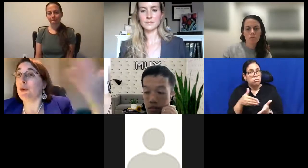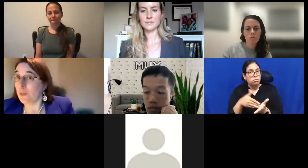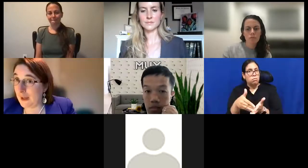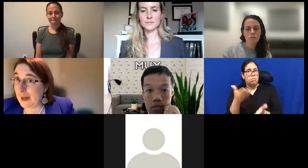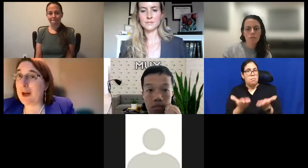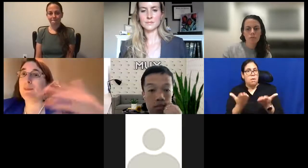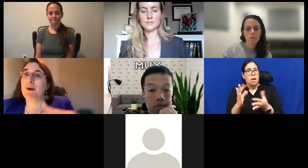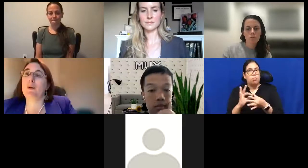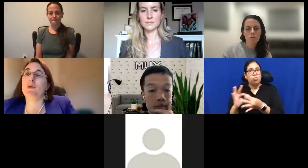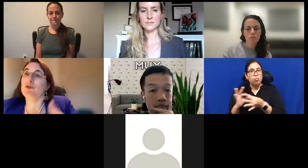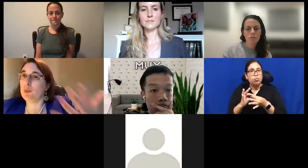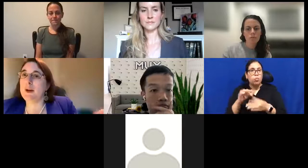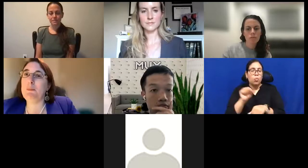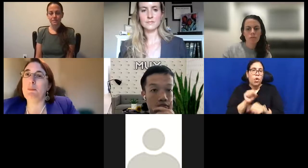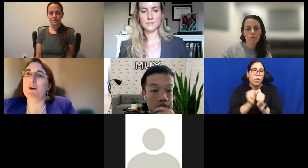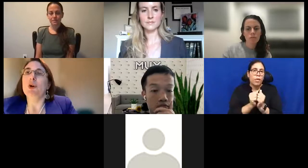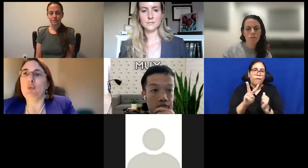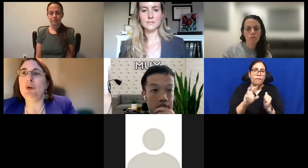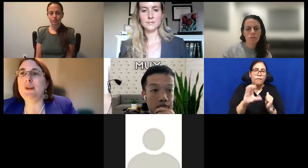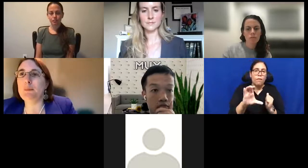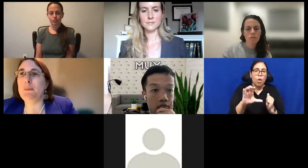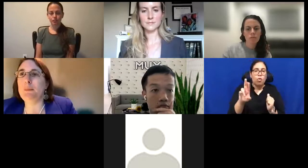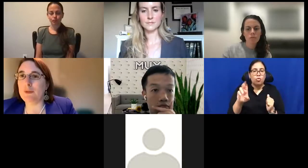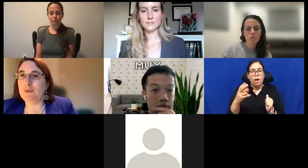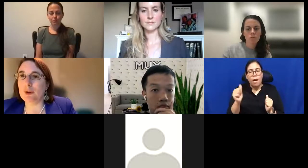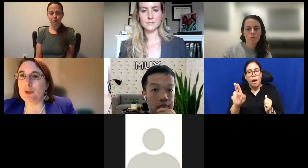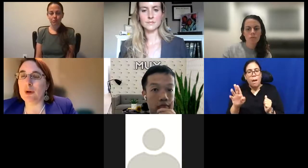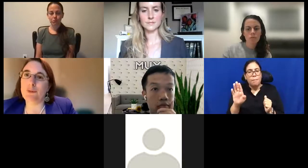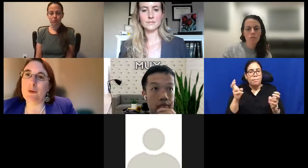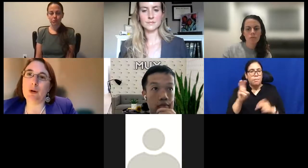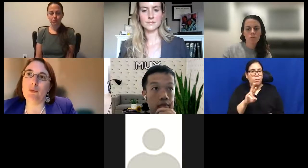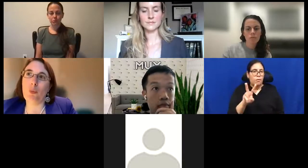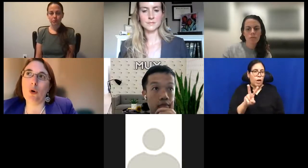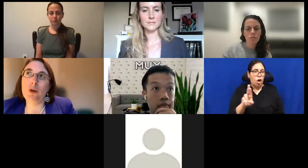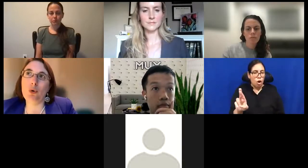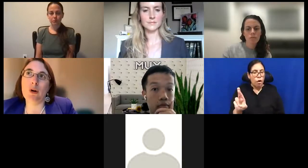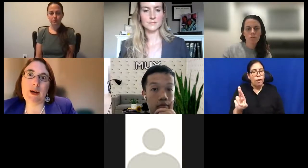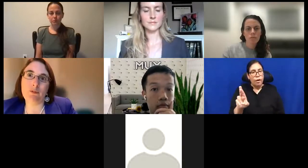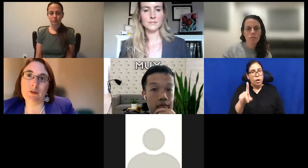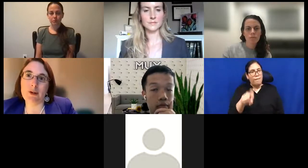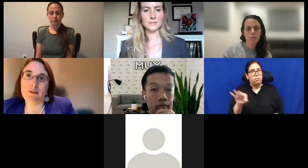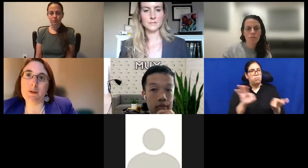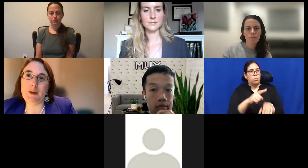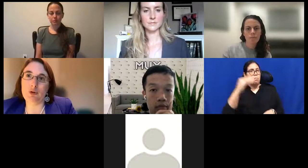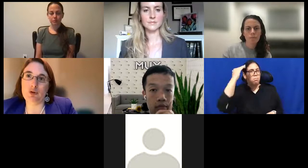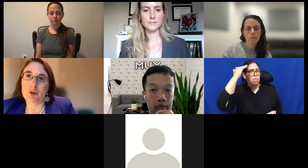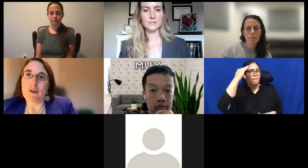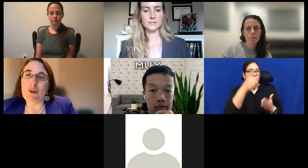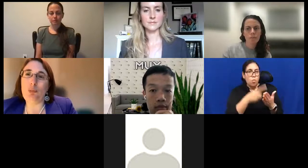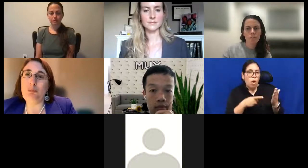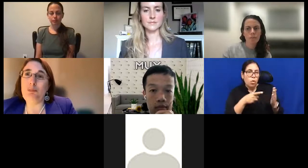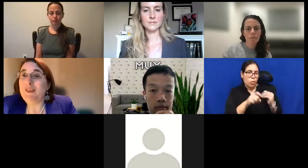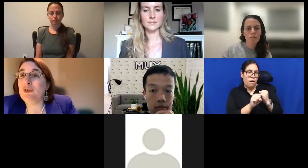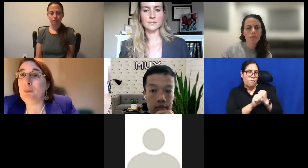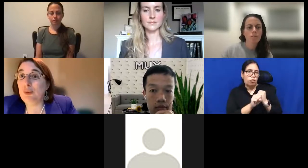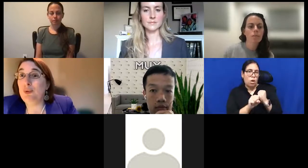with bulk rehab, which is great, but you really need to be mindful of what you are advertising and making sure that